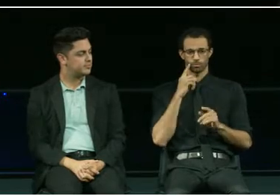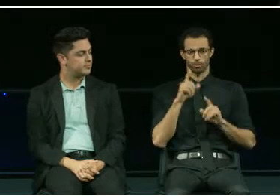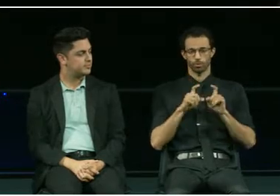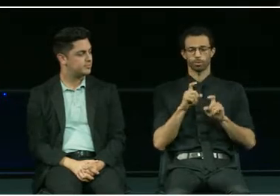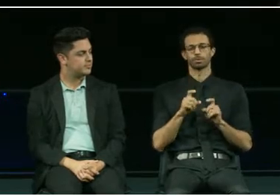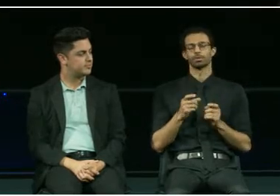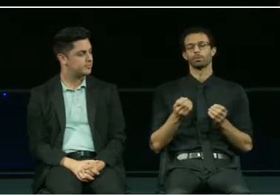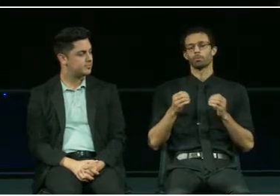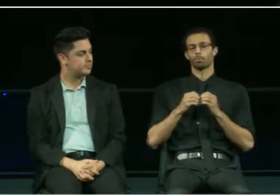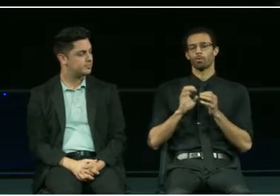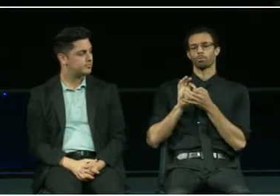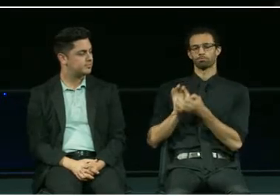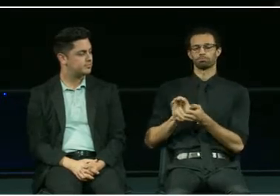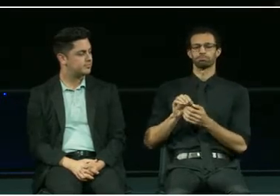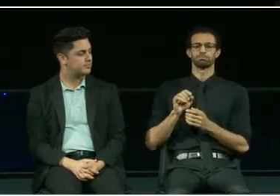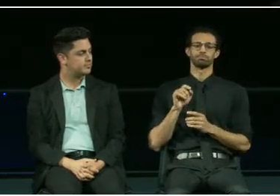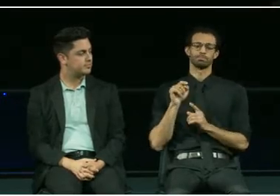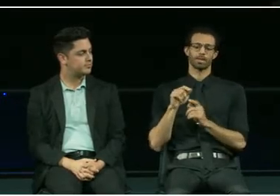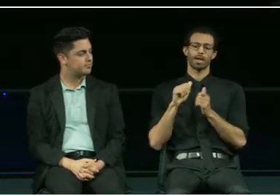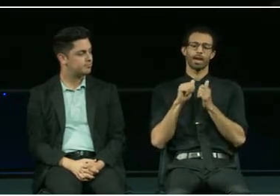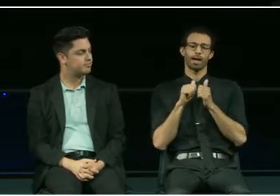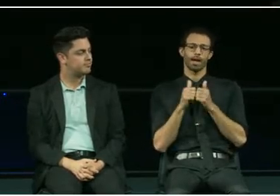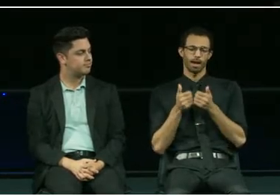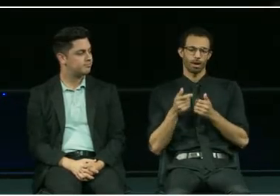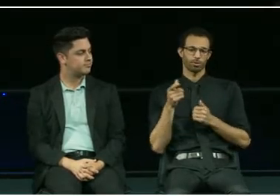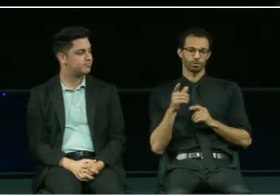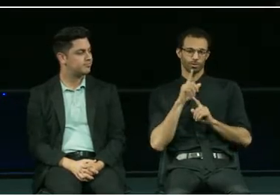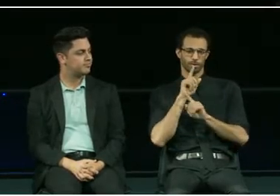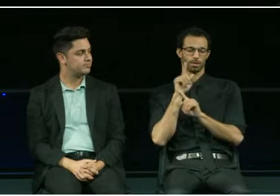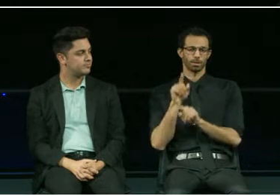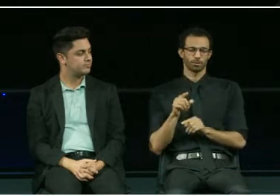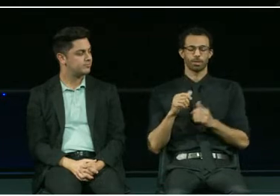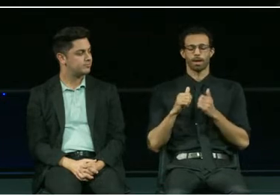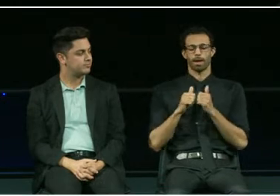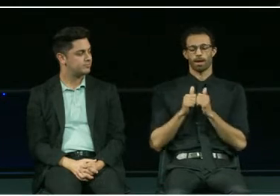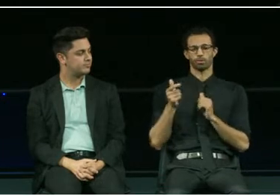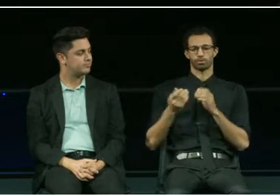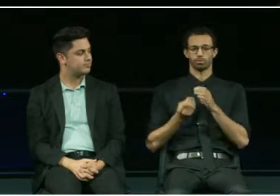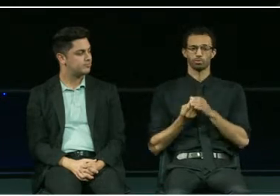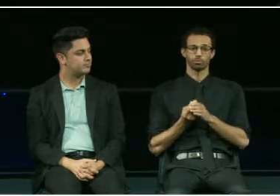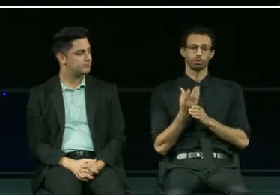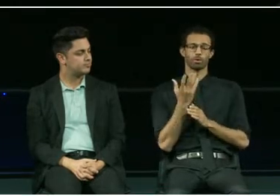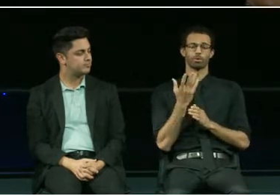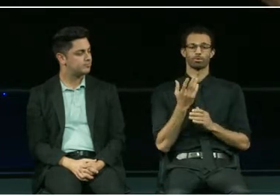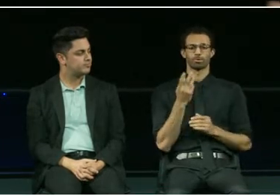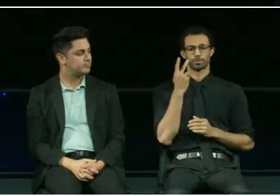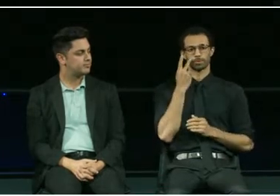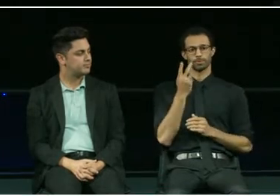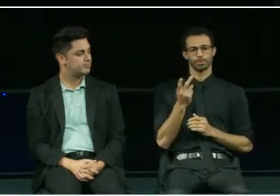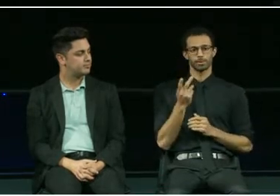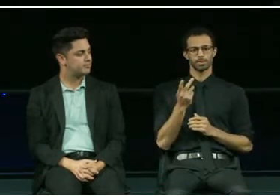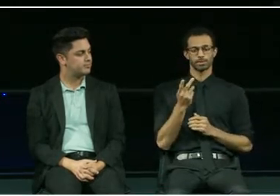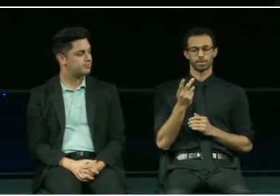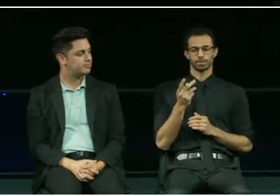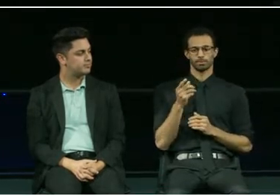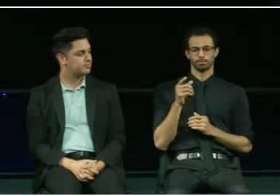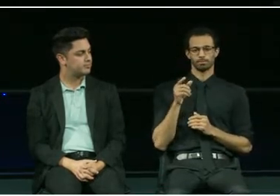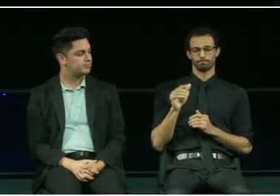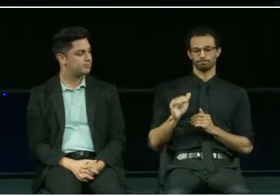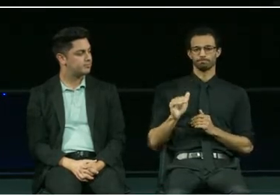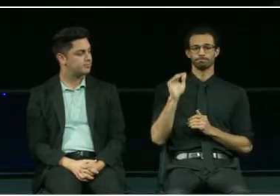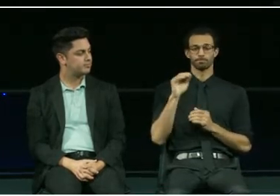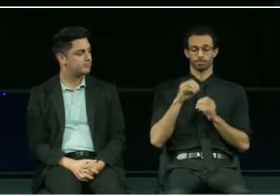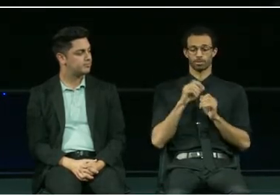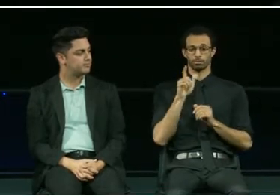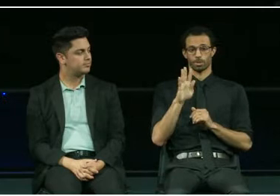how she answers them, you know, and how she grows and how we see her in 29 minutes